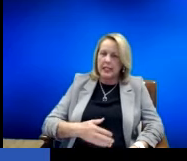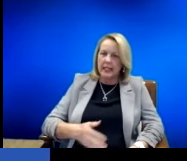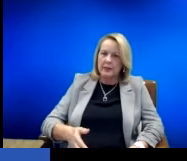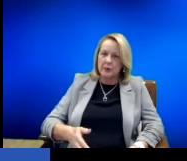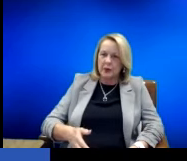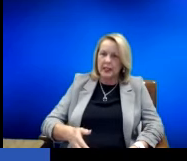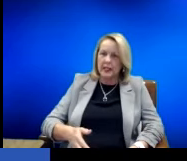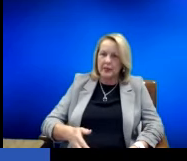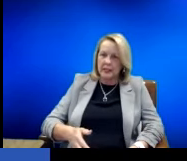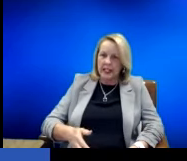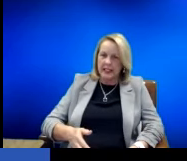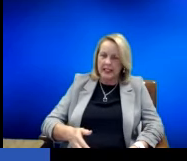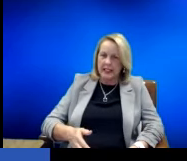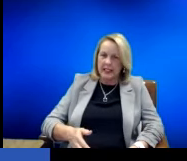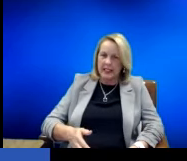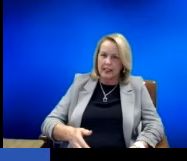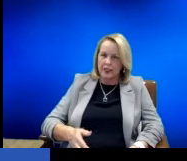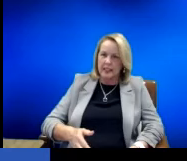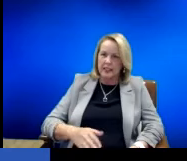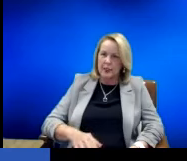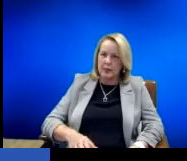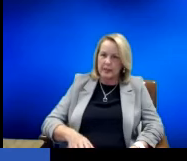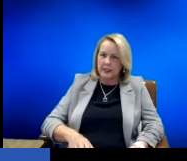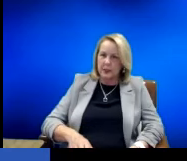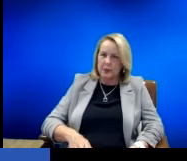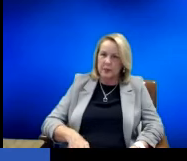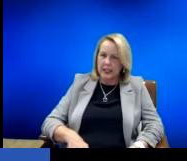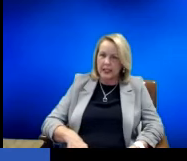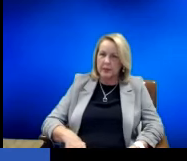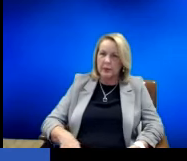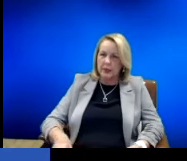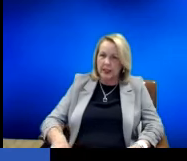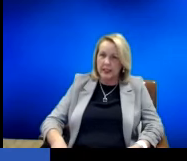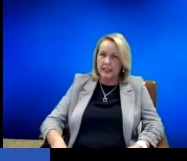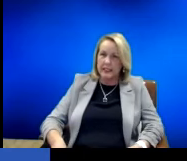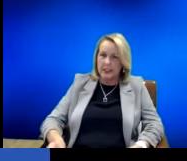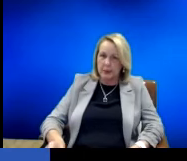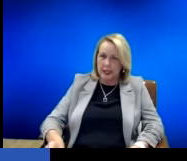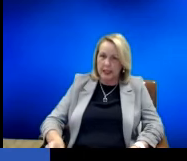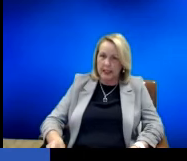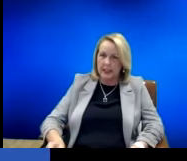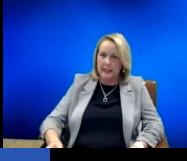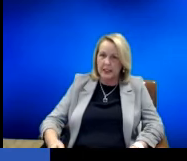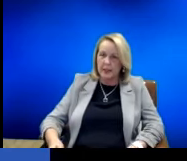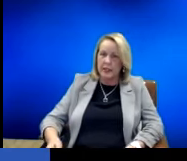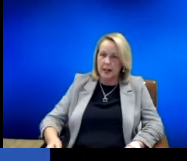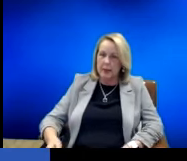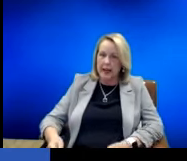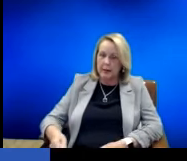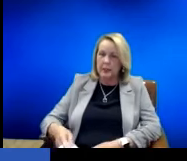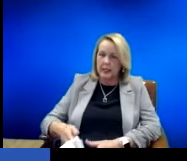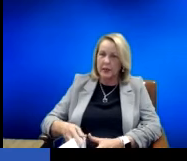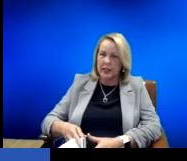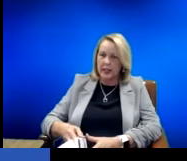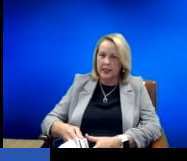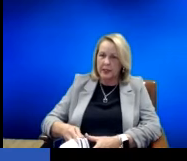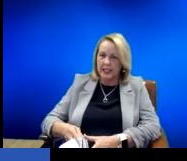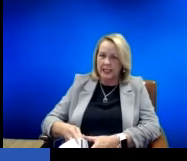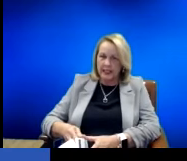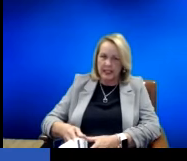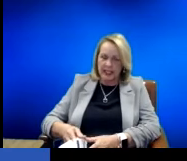you saved more than $100,000, your benefits would be temporarily suspended until you got back below